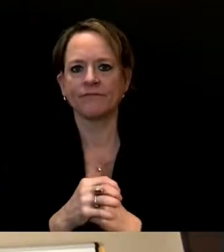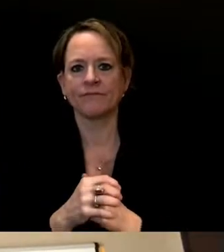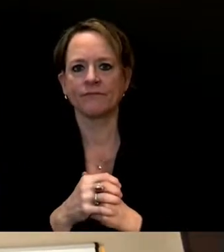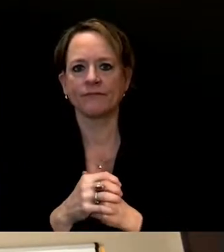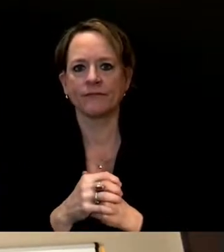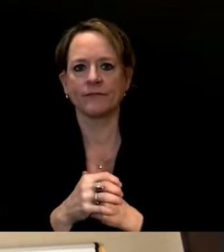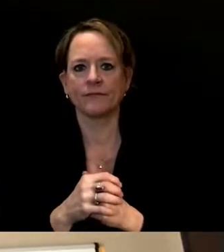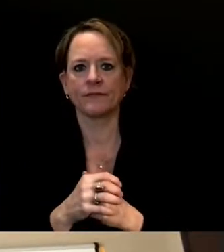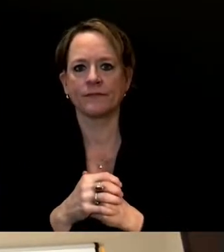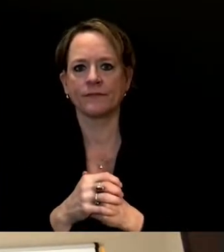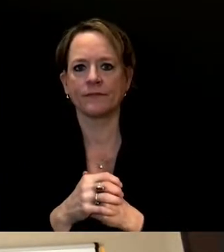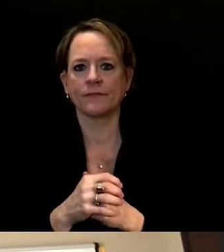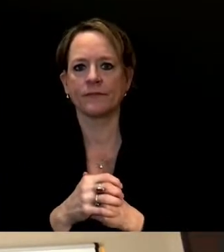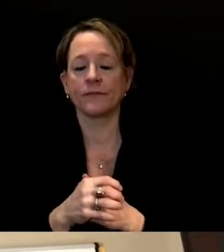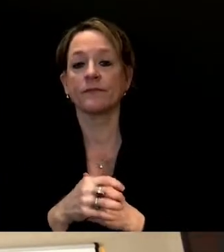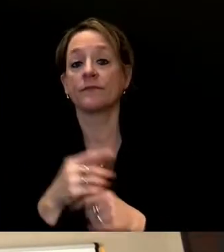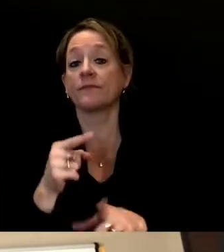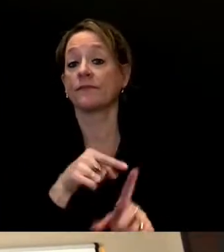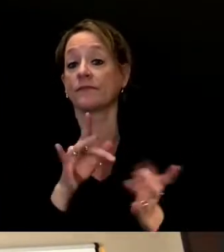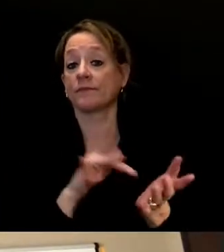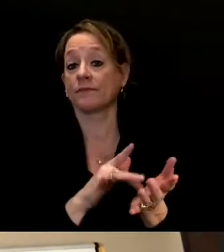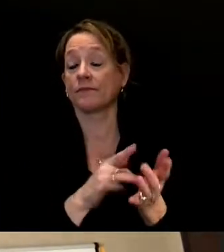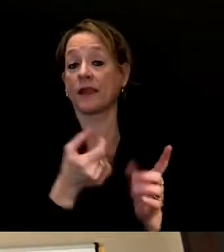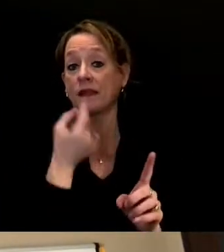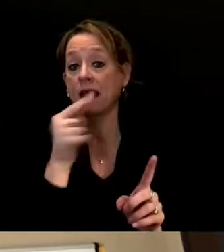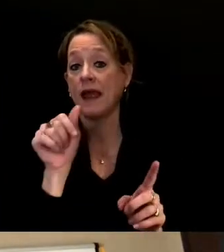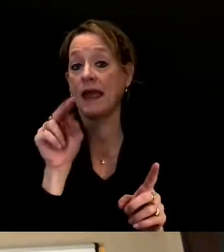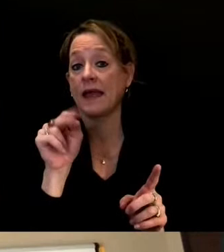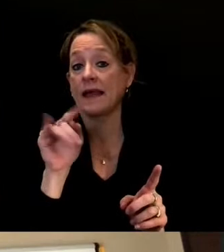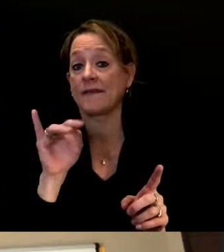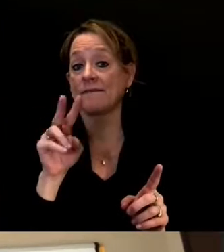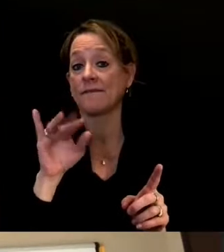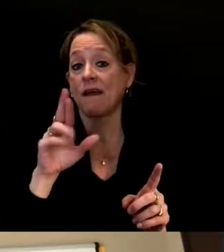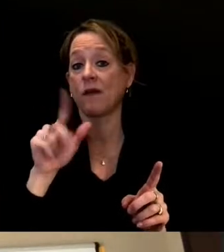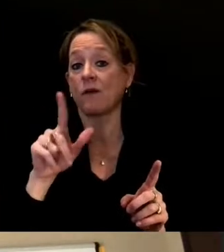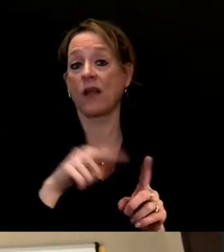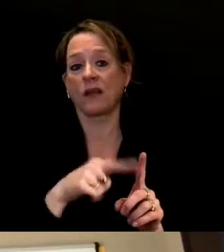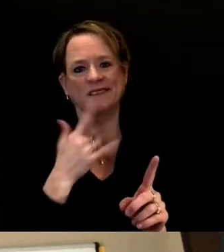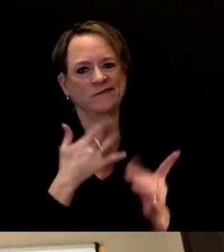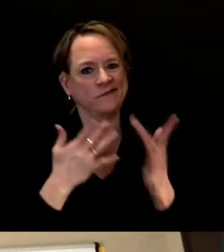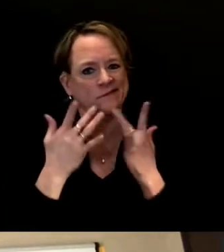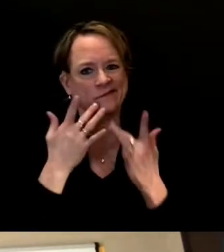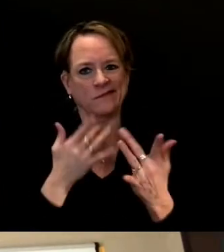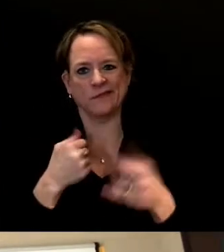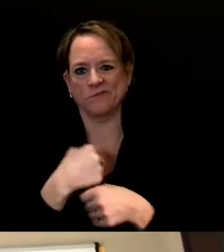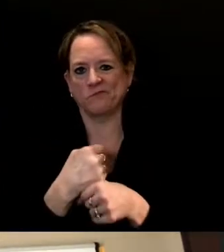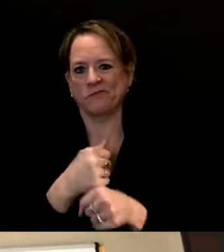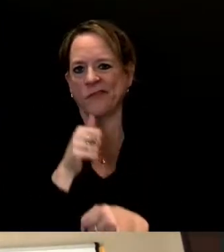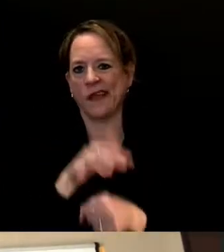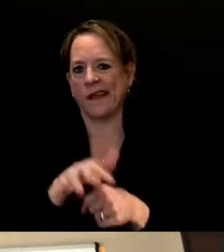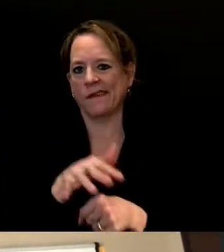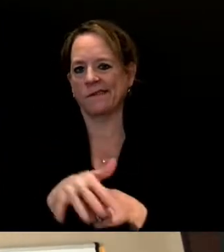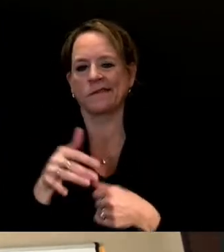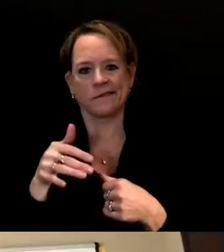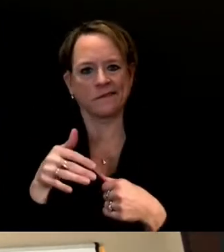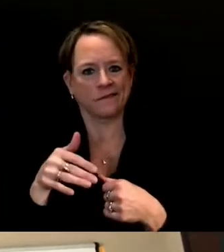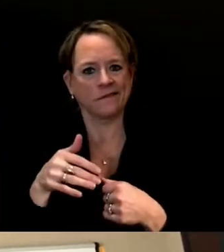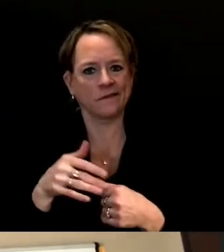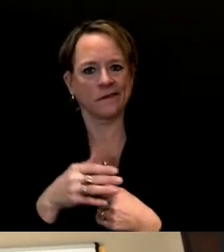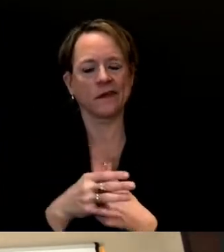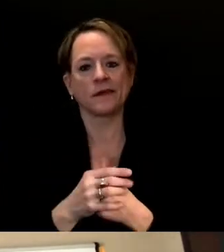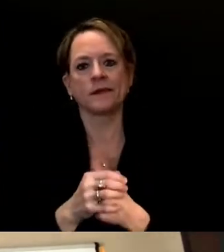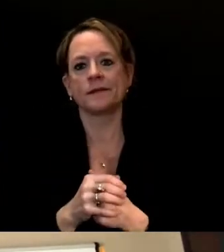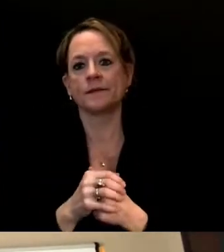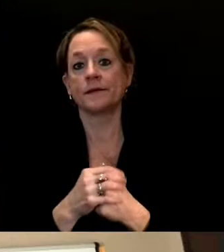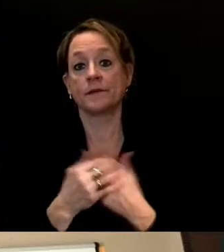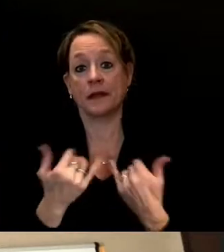antiviral medications that you need a prescription for, that we will be continuing to support getting out to people as supply